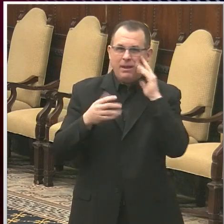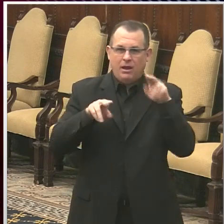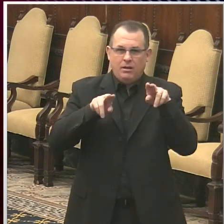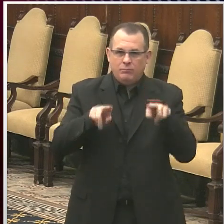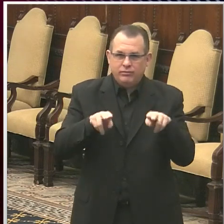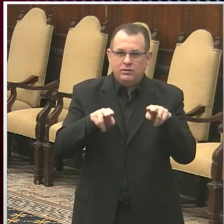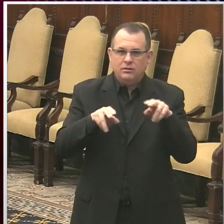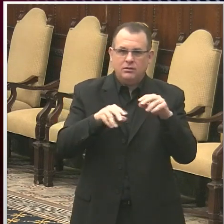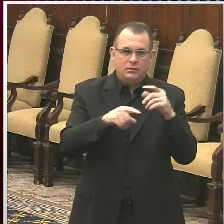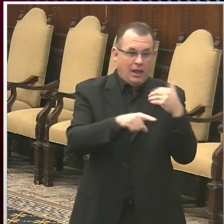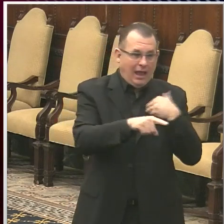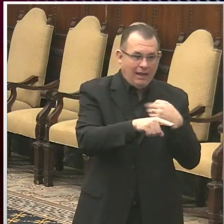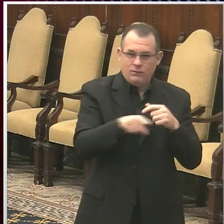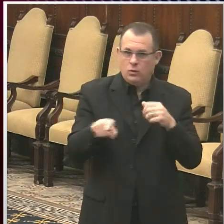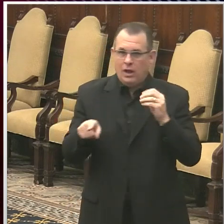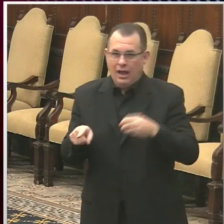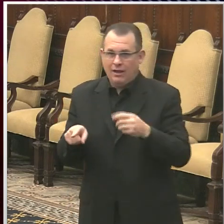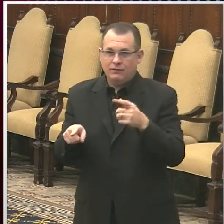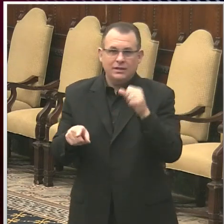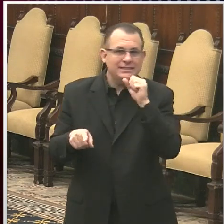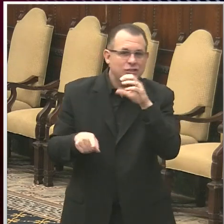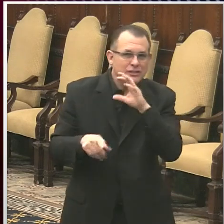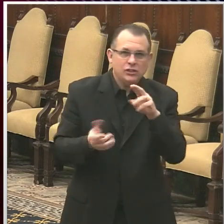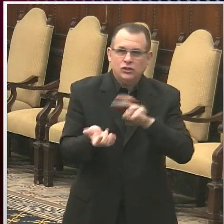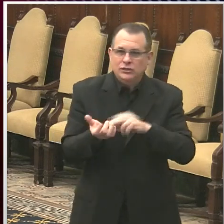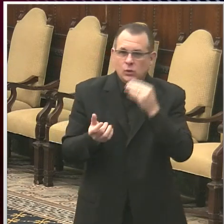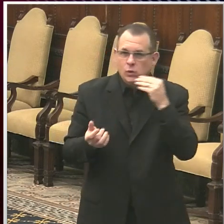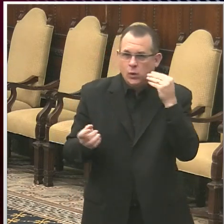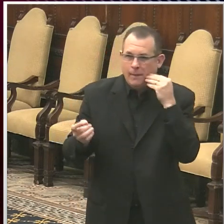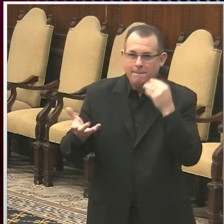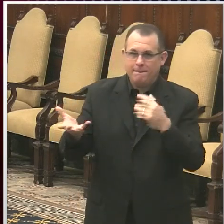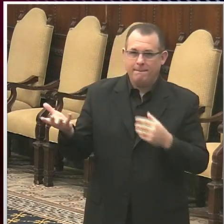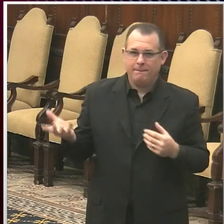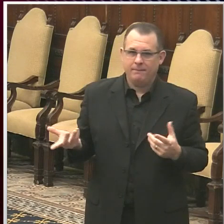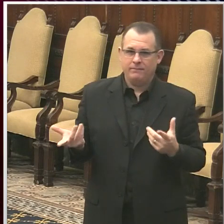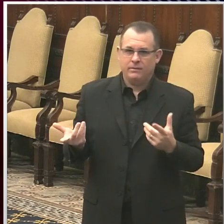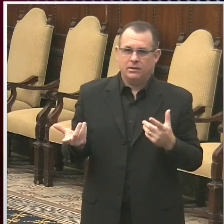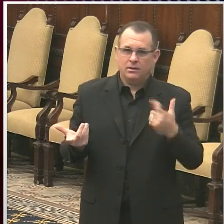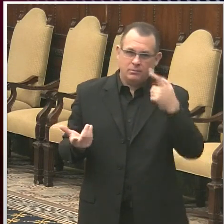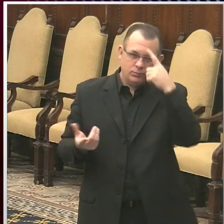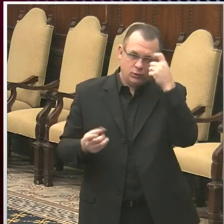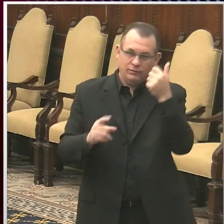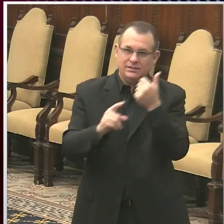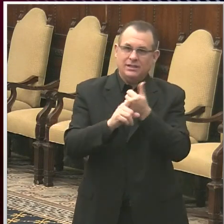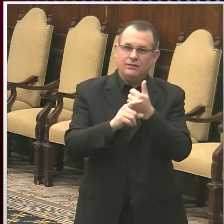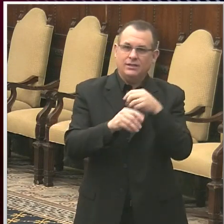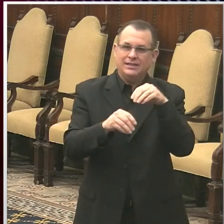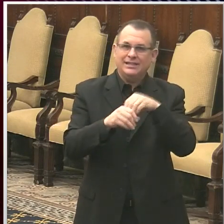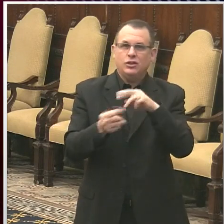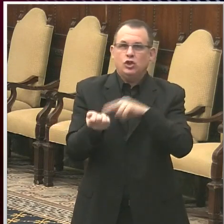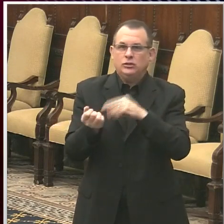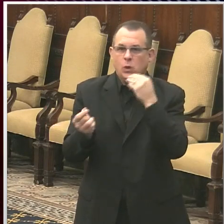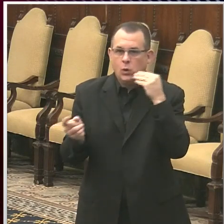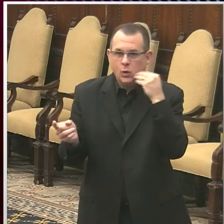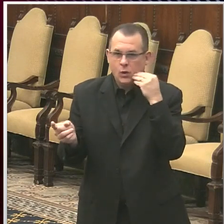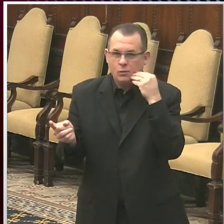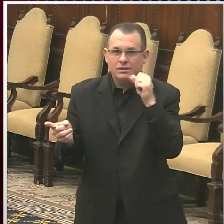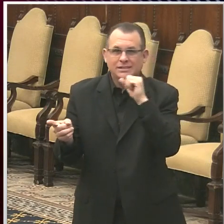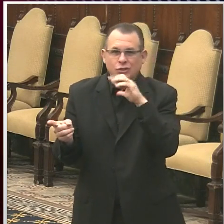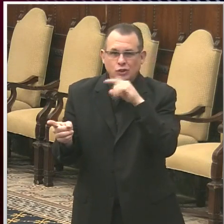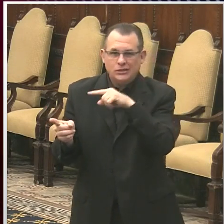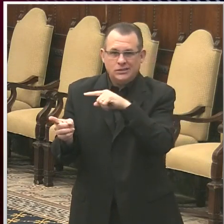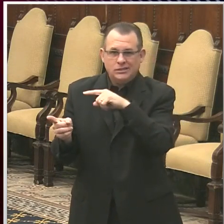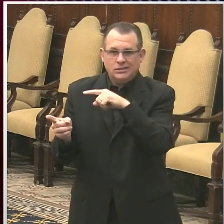a senior citizen and you're in a nursing home? Well, you don't get it just because you're a senior citizen in a nursing home. You get it because you're exposed to somebody else who